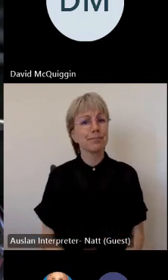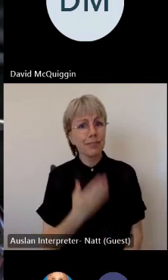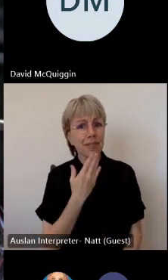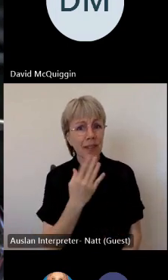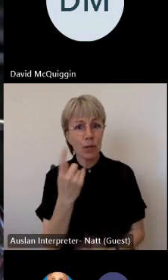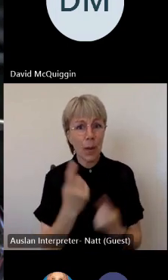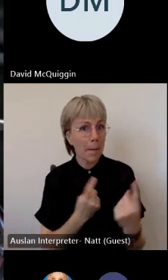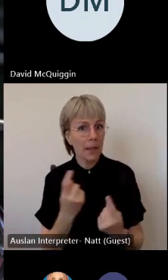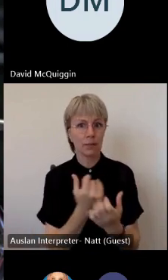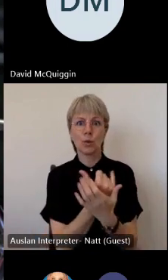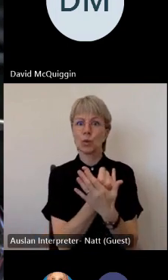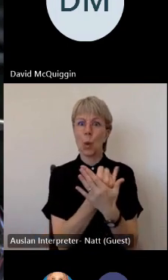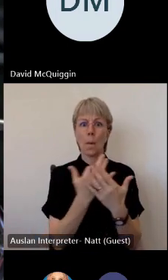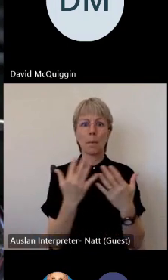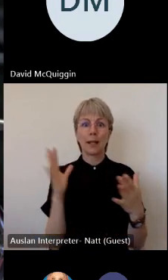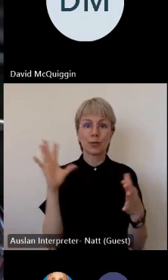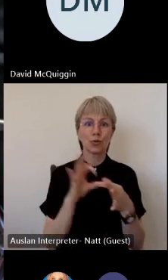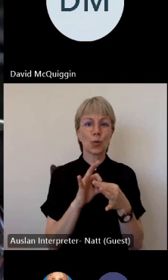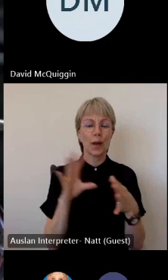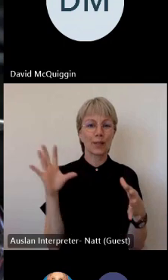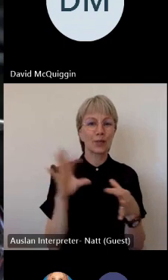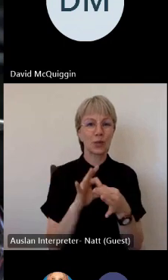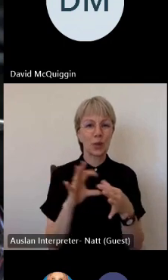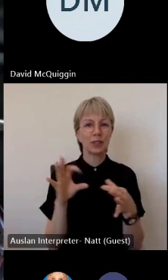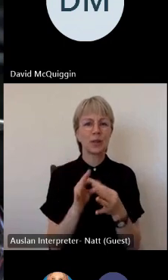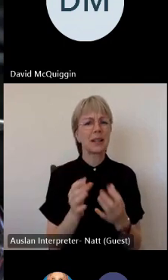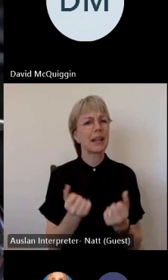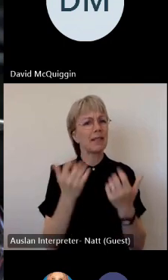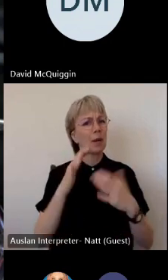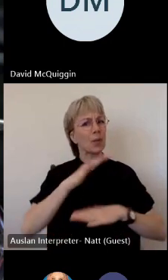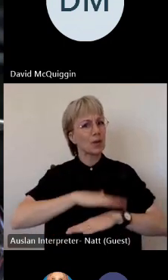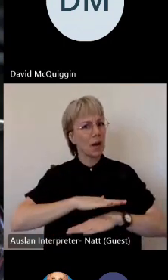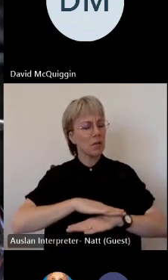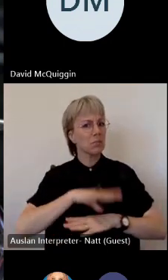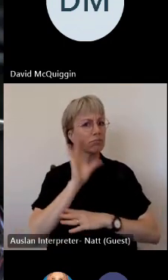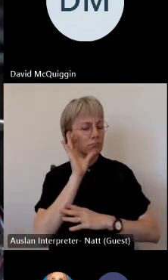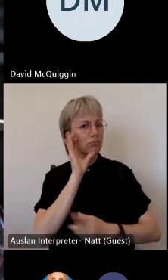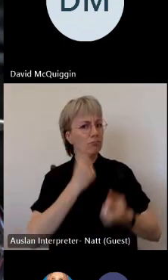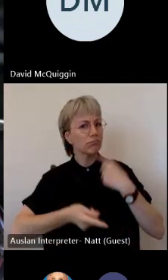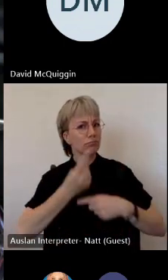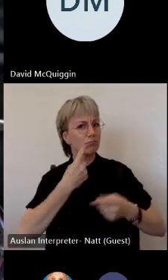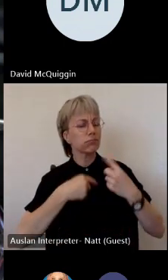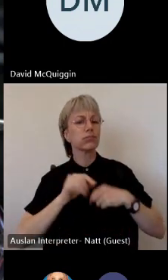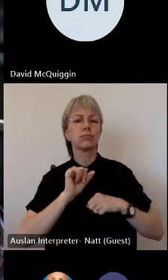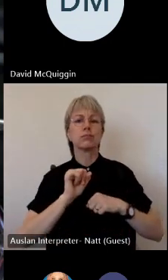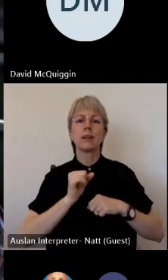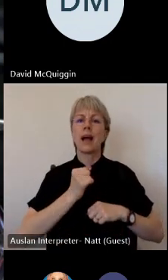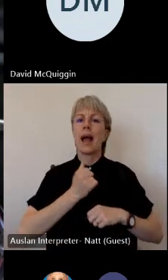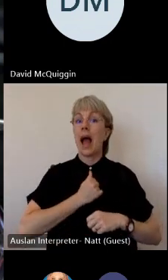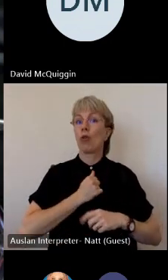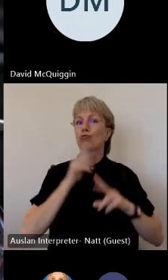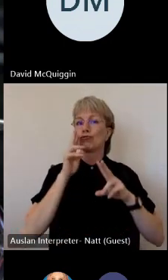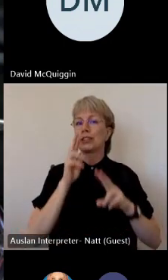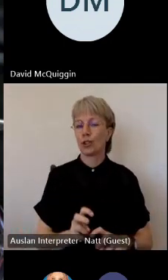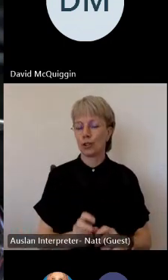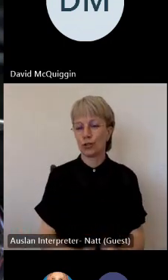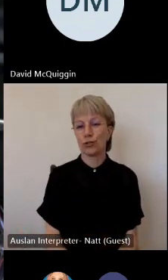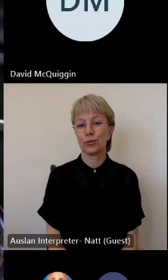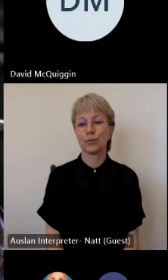great to see so many of you have committed the time to hearing about AND's workplace adjustments research.